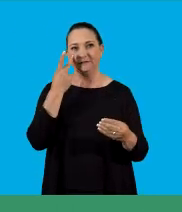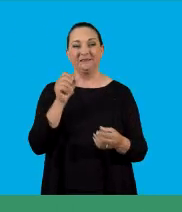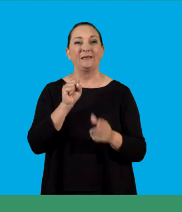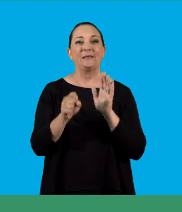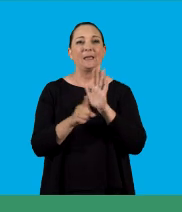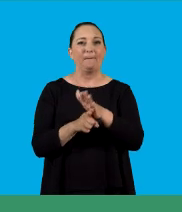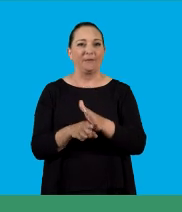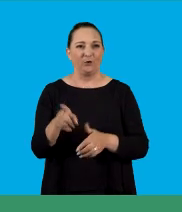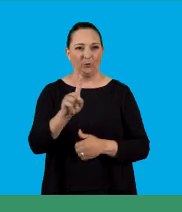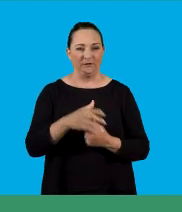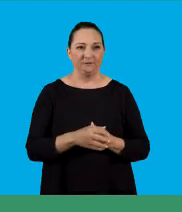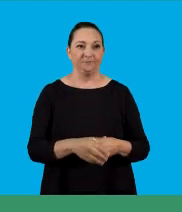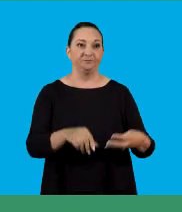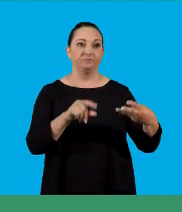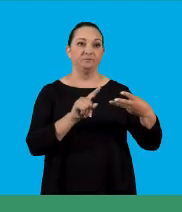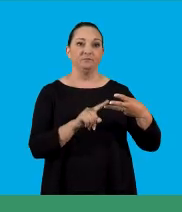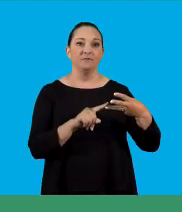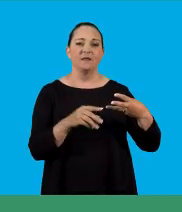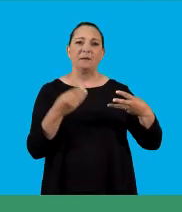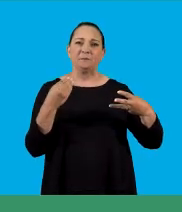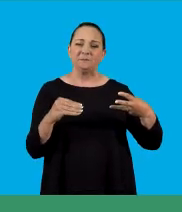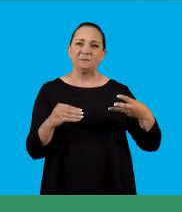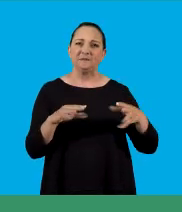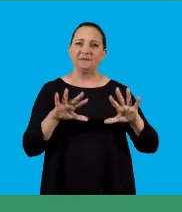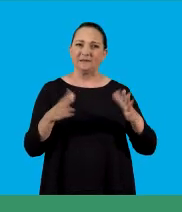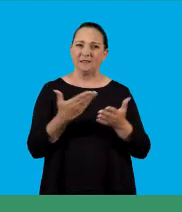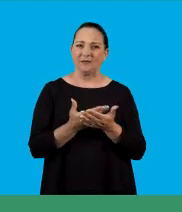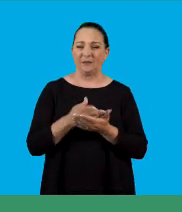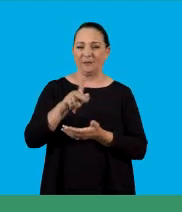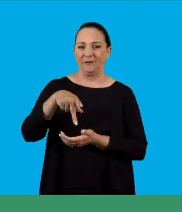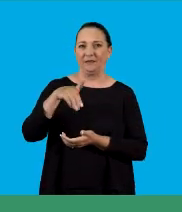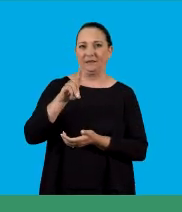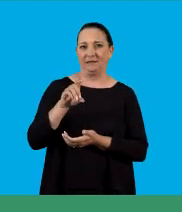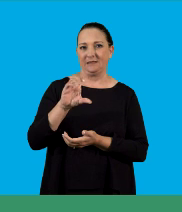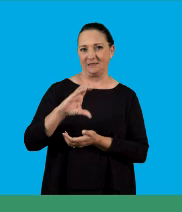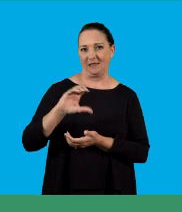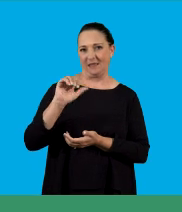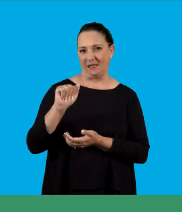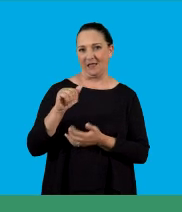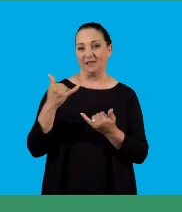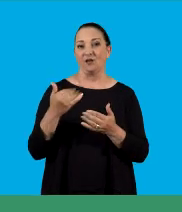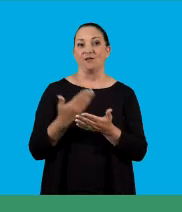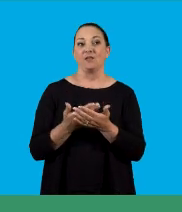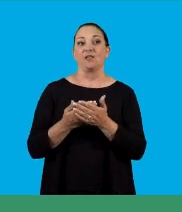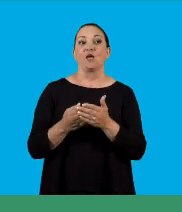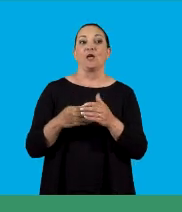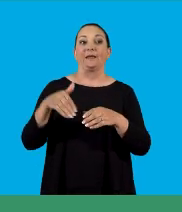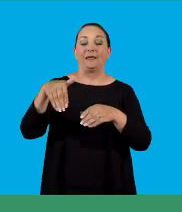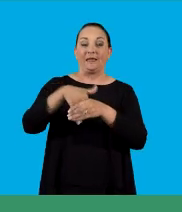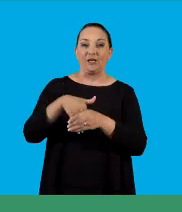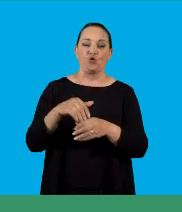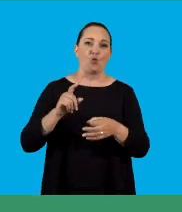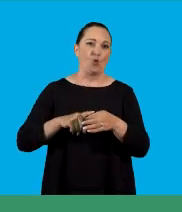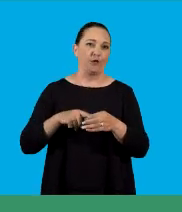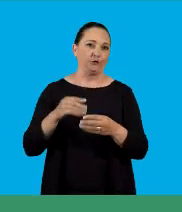and you should further be able to explain how businesses can apply the PDCA model to improve the quality of